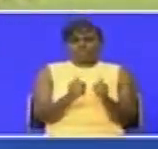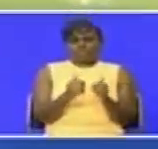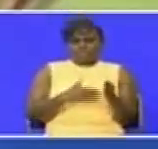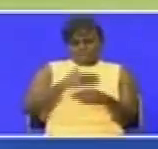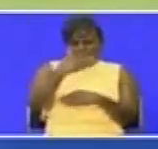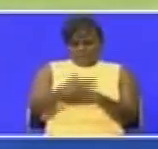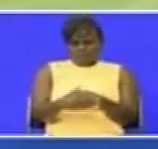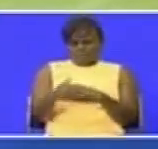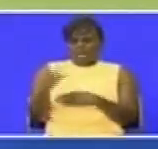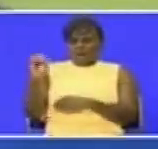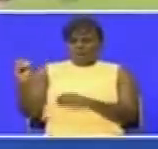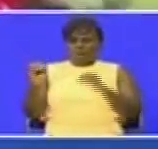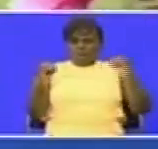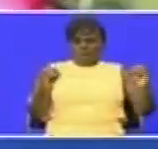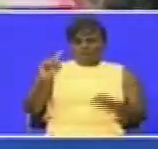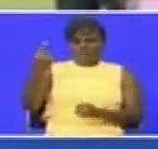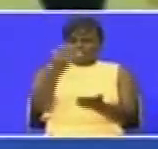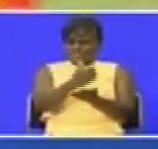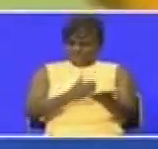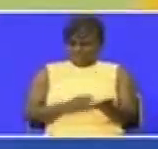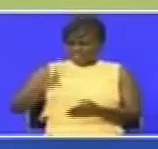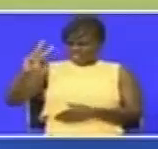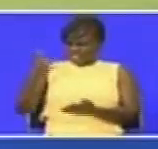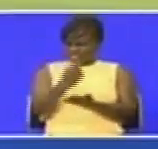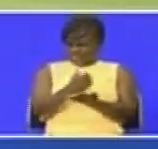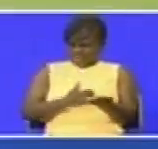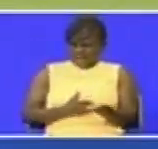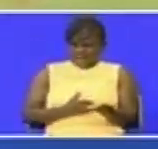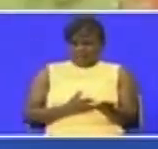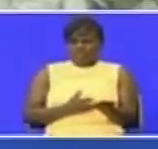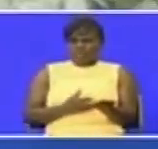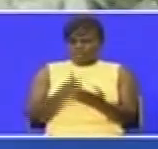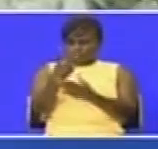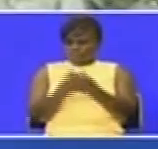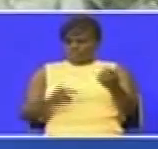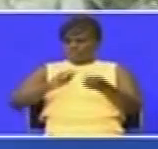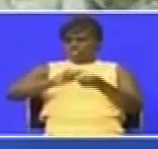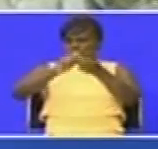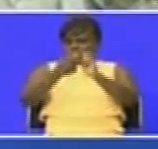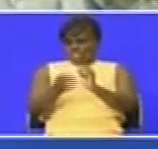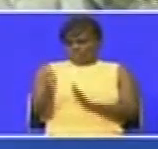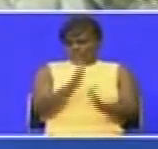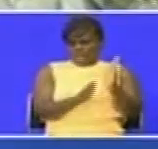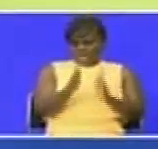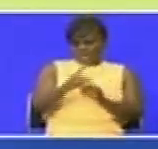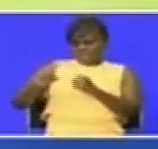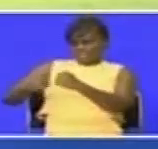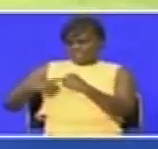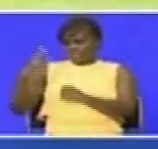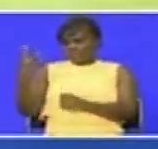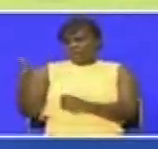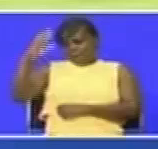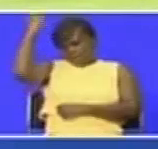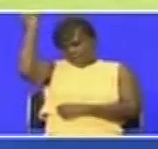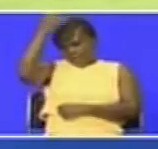After a barren draw in the first half, the second half saw the style of play of both sides change. All was well until the 64th minute when